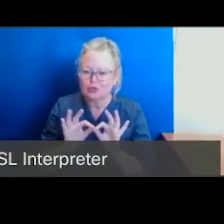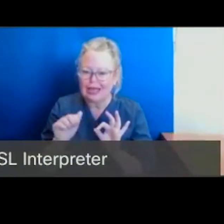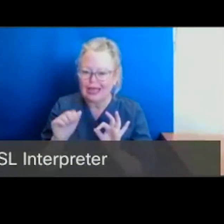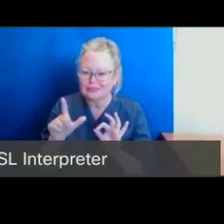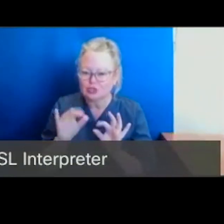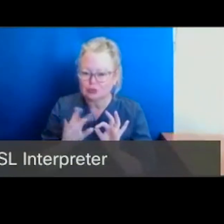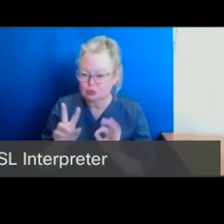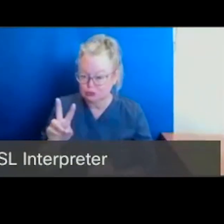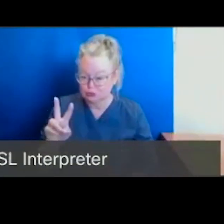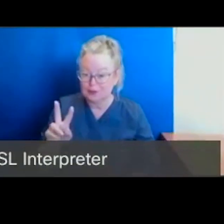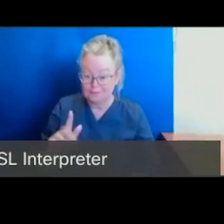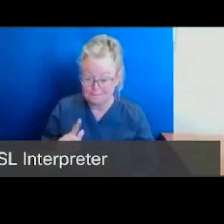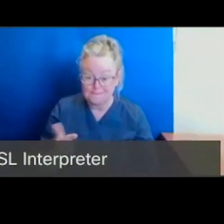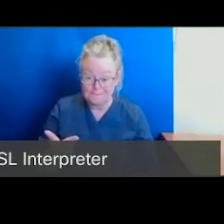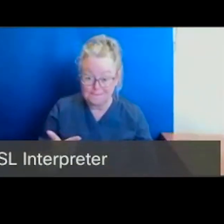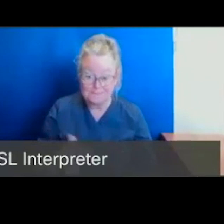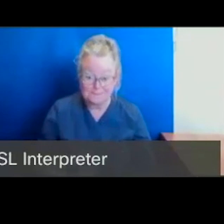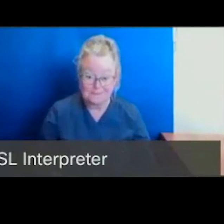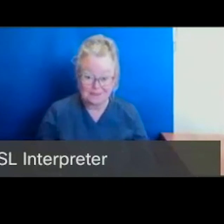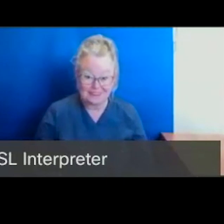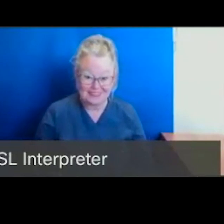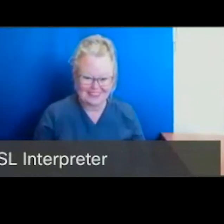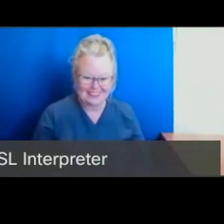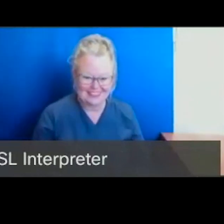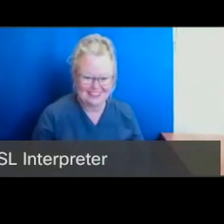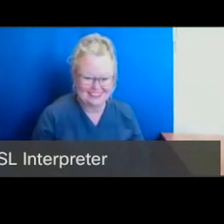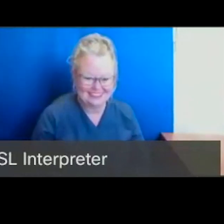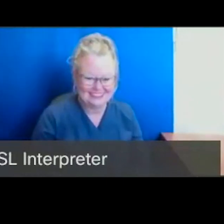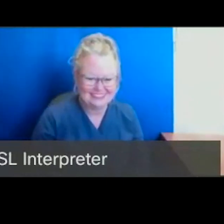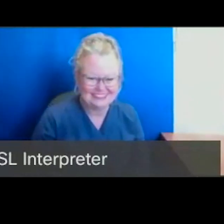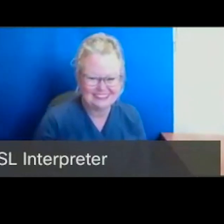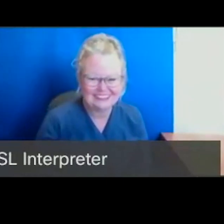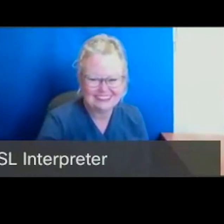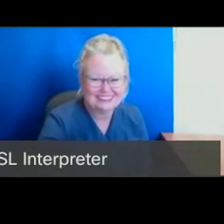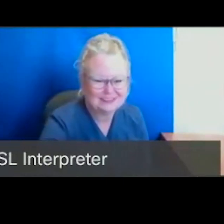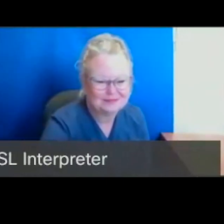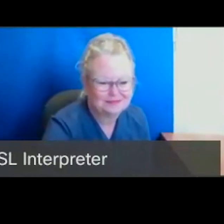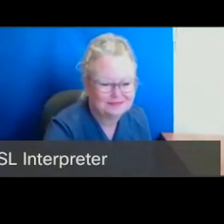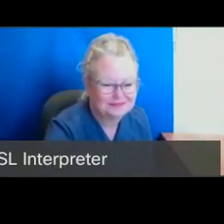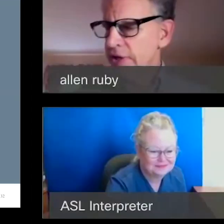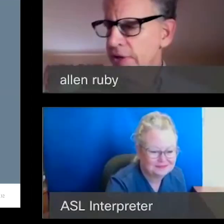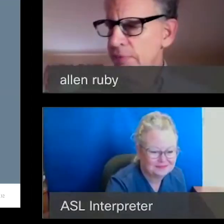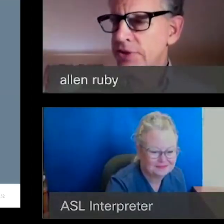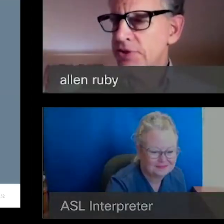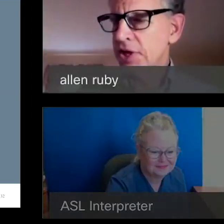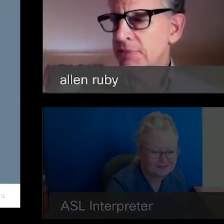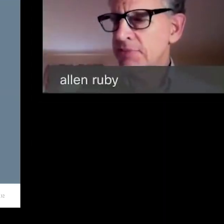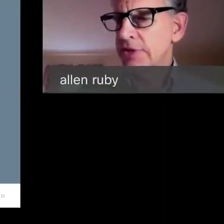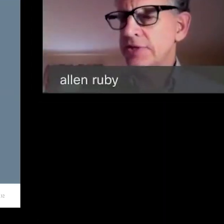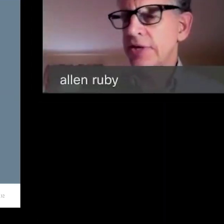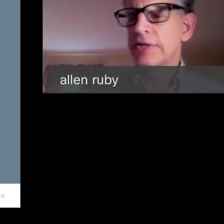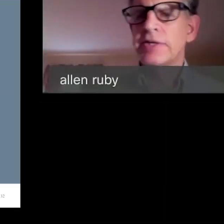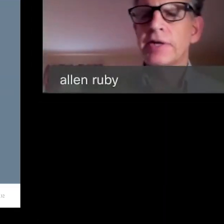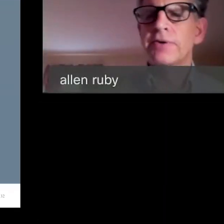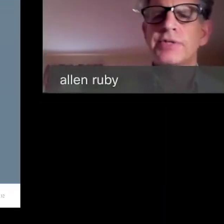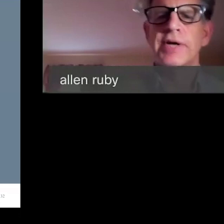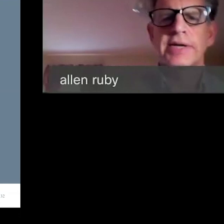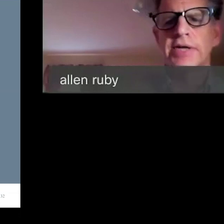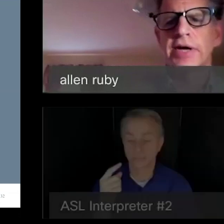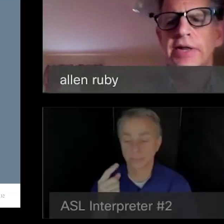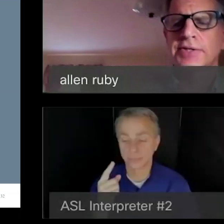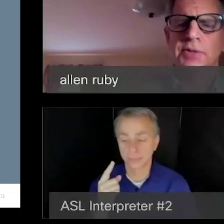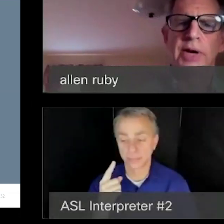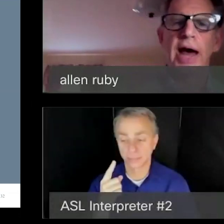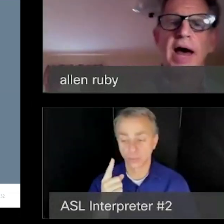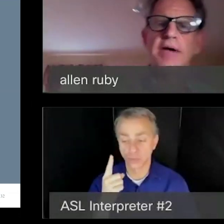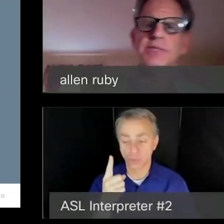handing over to you, Alan. Thank you, George. I was intrigued by one question that went to James, and I'd just like to take 30 seconds on